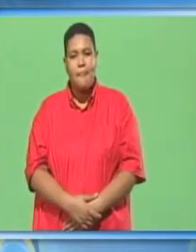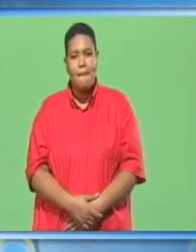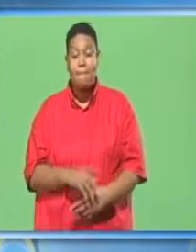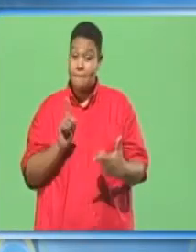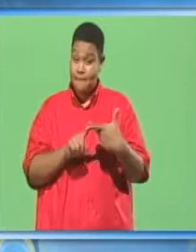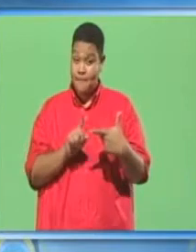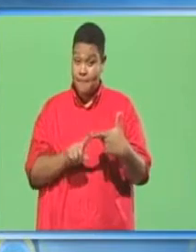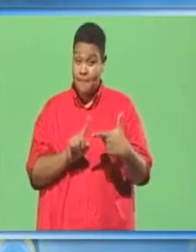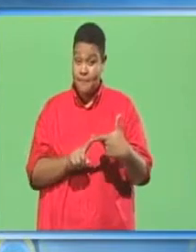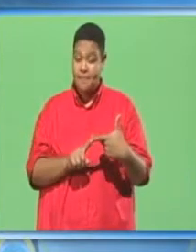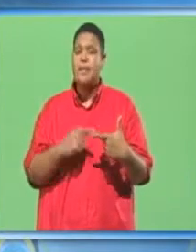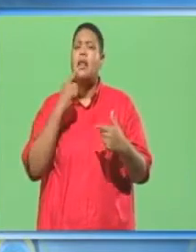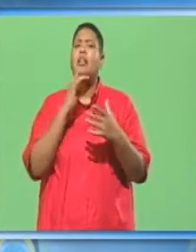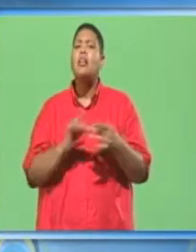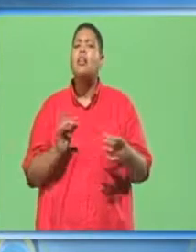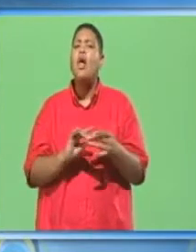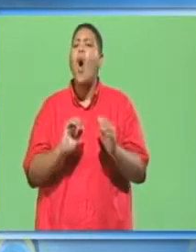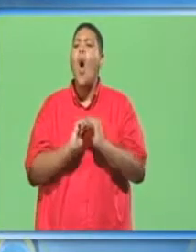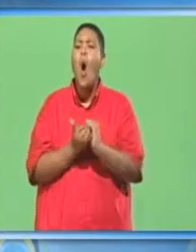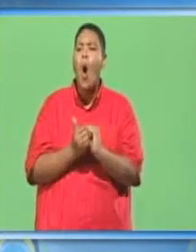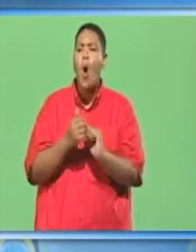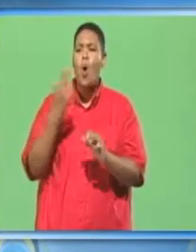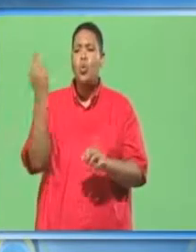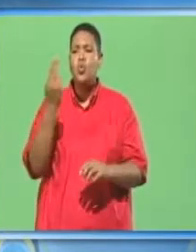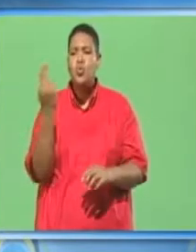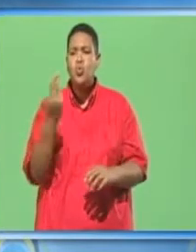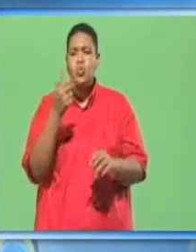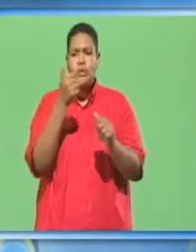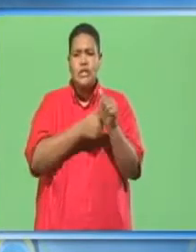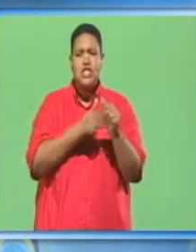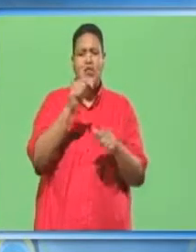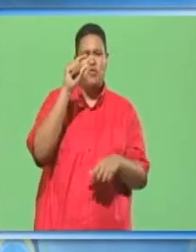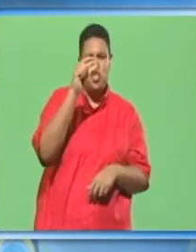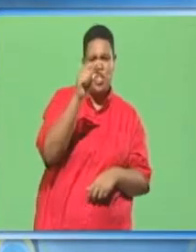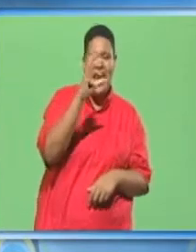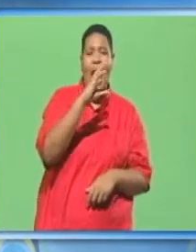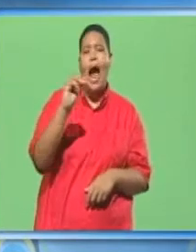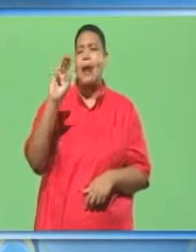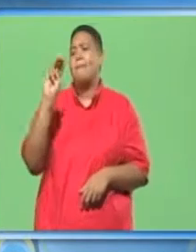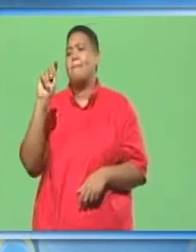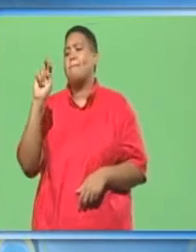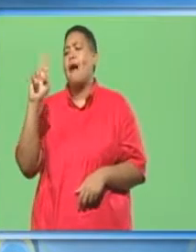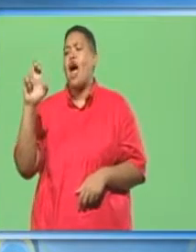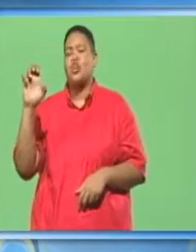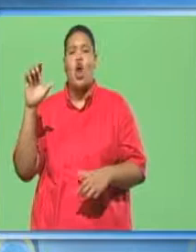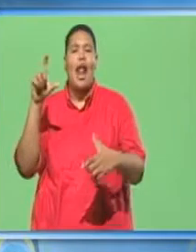2. State the application of each of G and miter clamps.